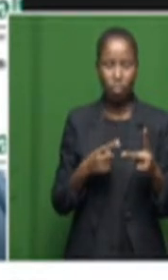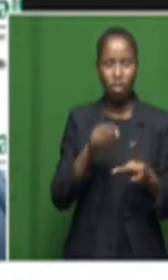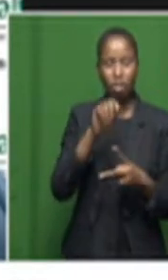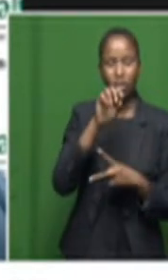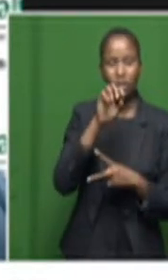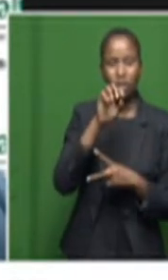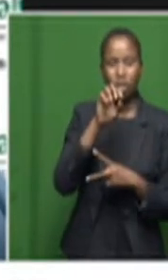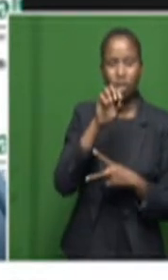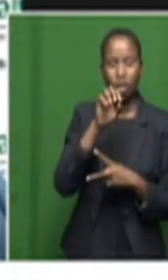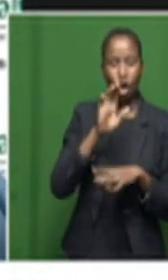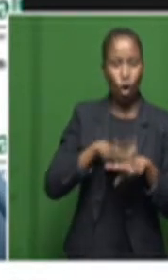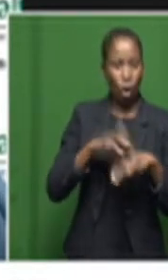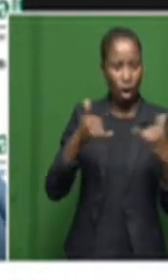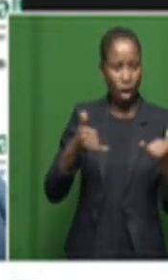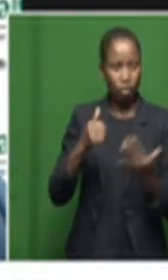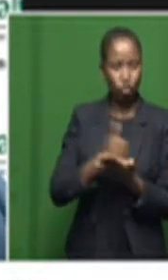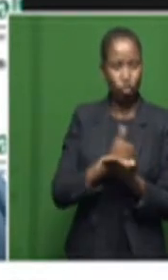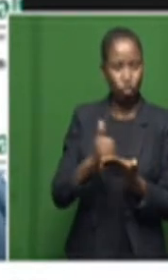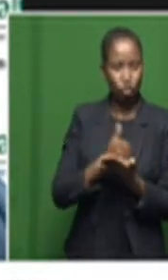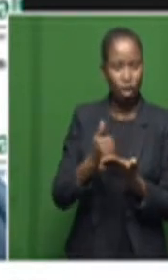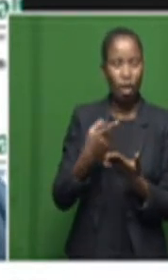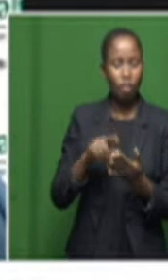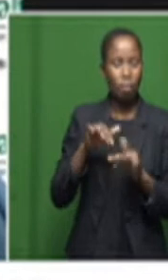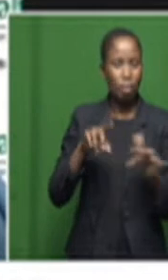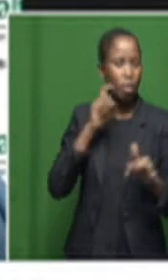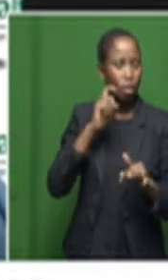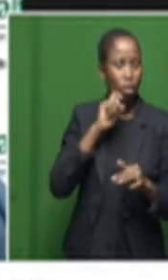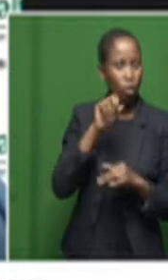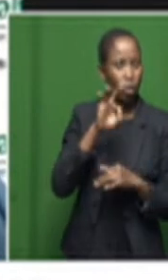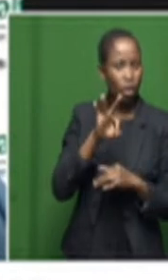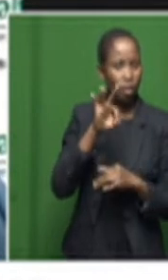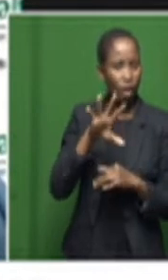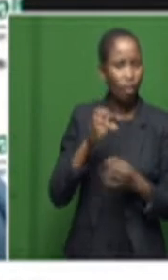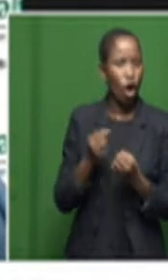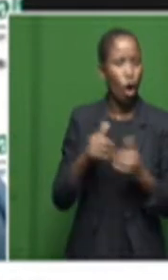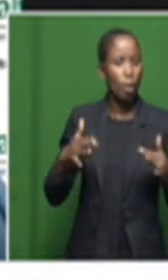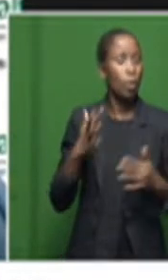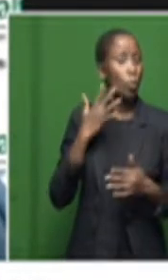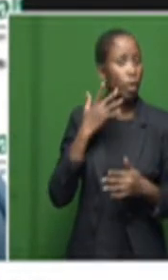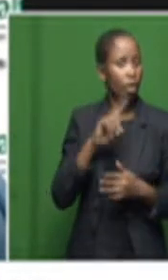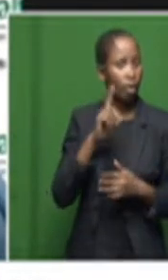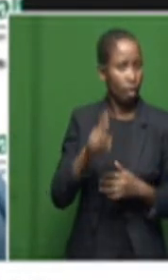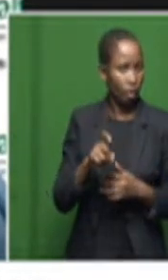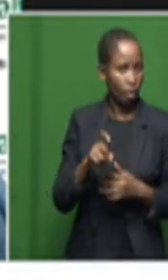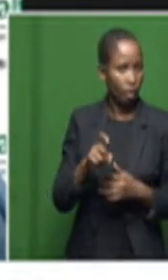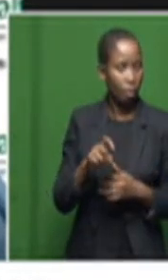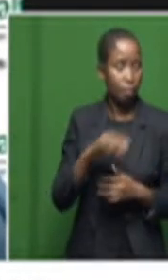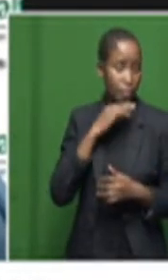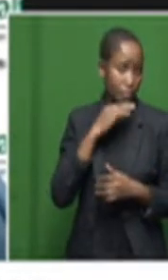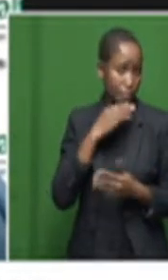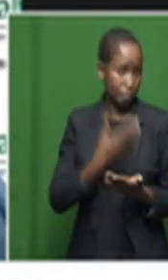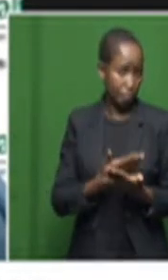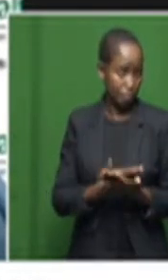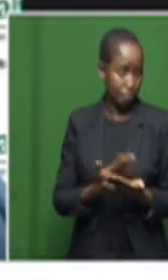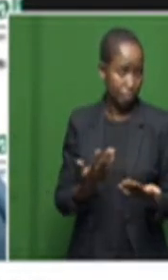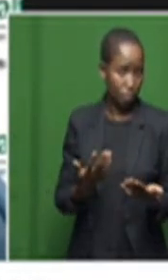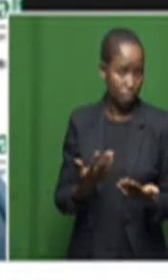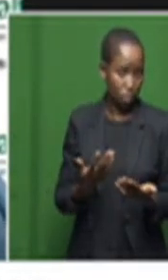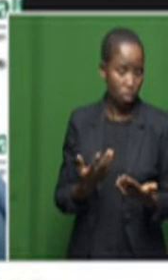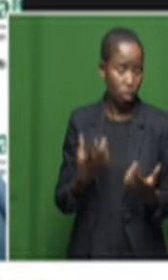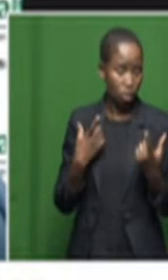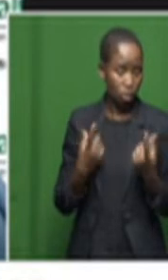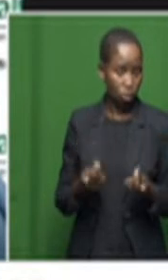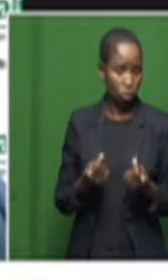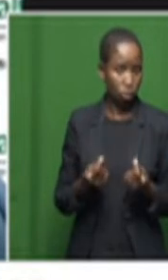EVDS registration going to open for under 35, since we've got enough vaccine supply, meaning that we can be able to deal with